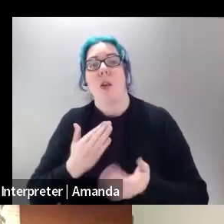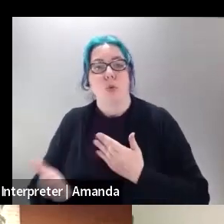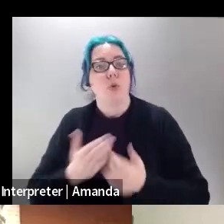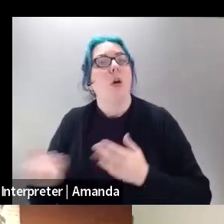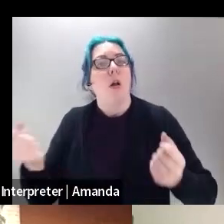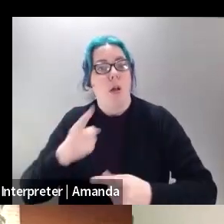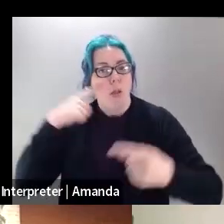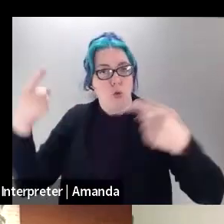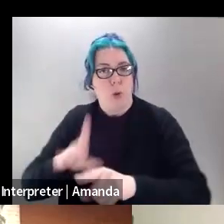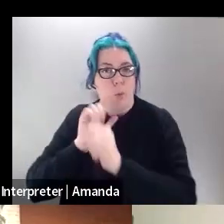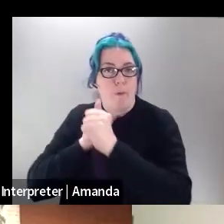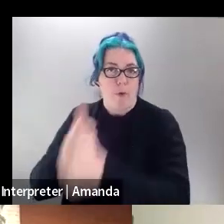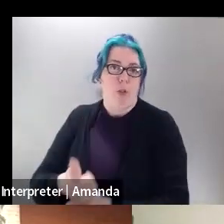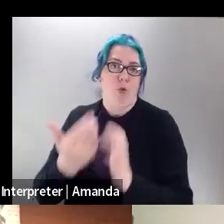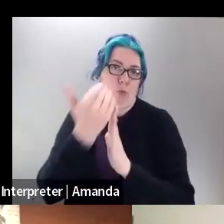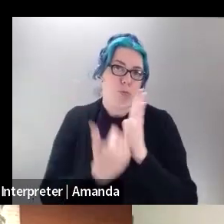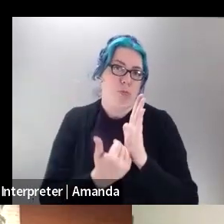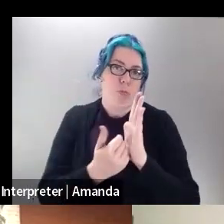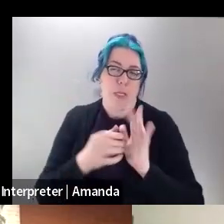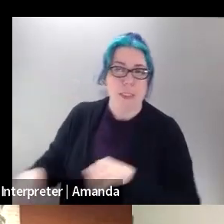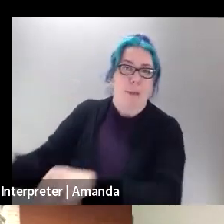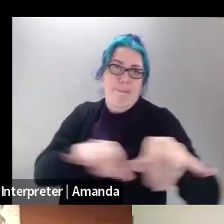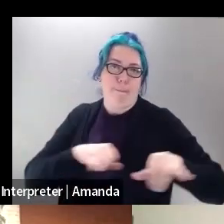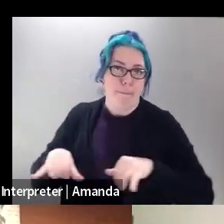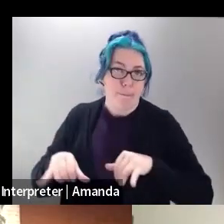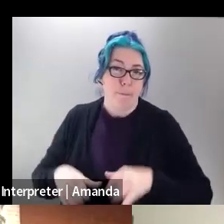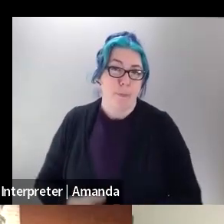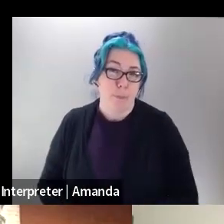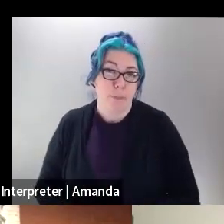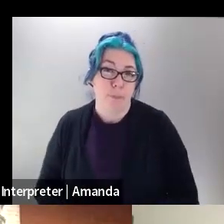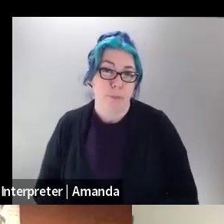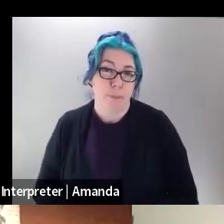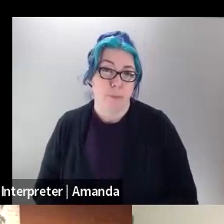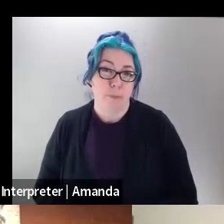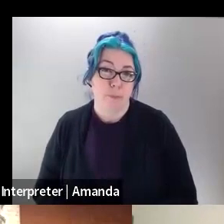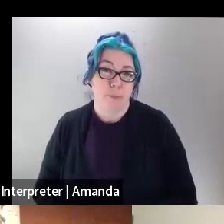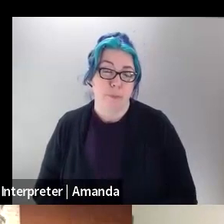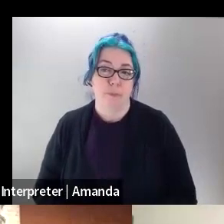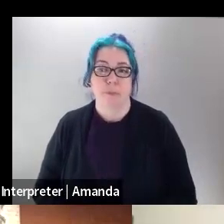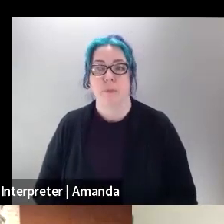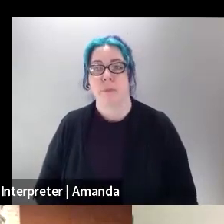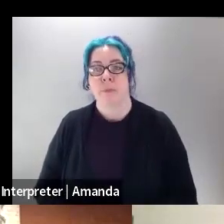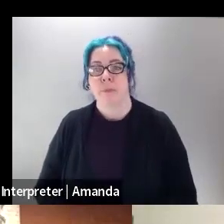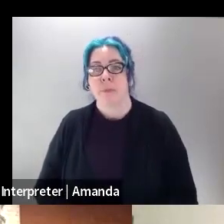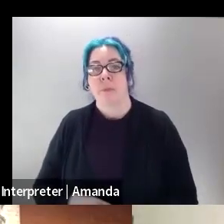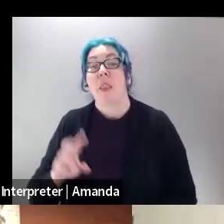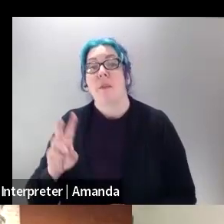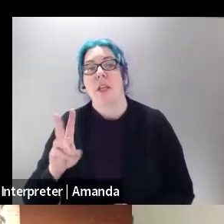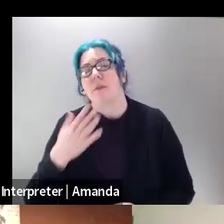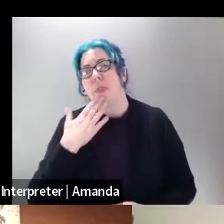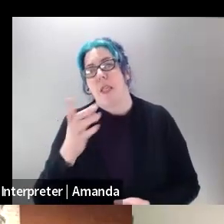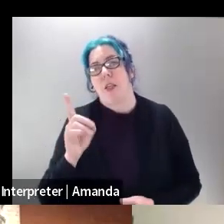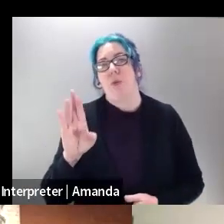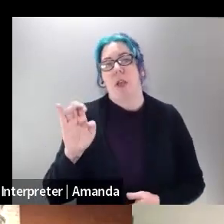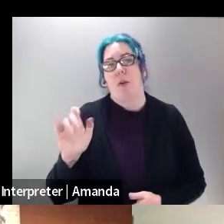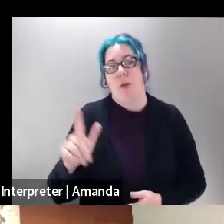Thank you, Daryl. Given the hour and a half we've had together and all the things that have been coming up in the air,